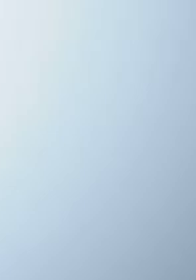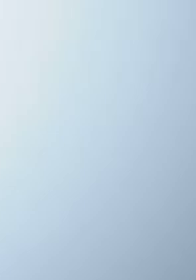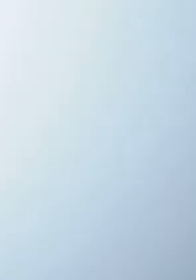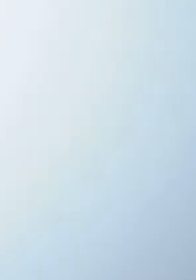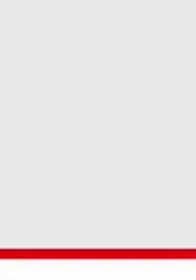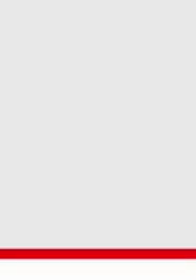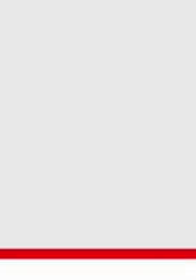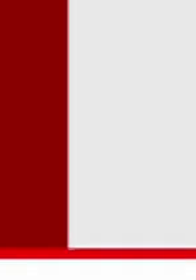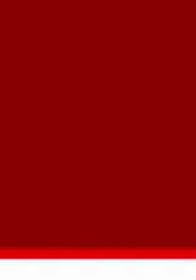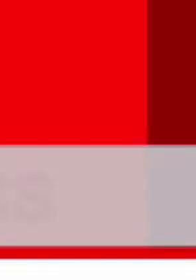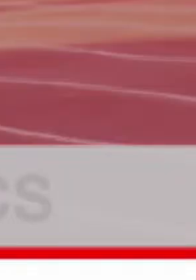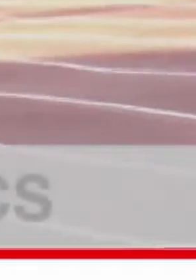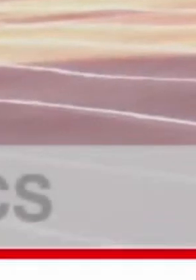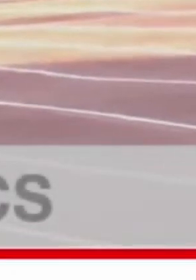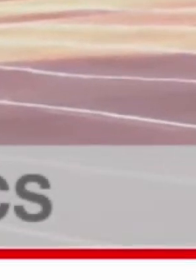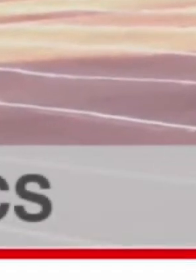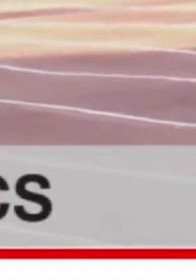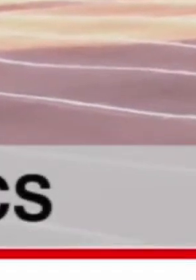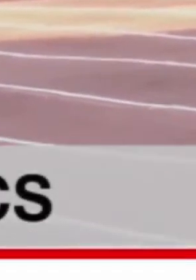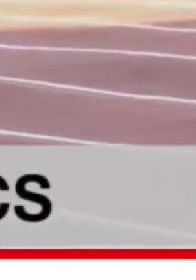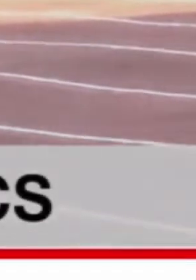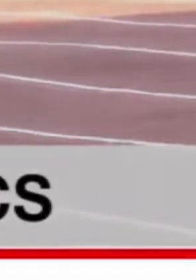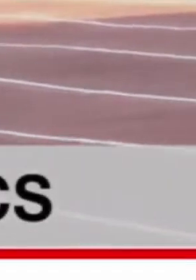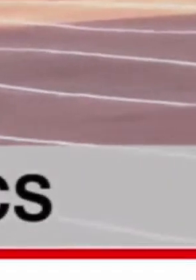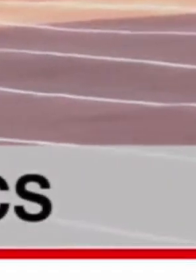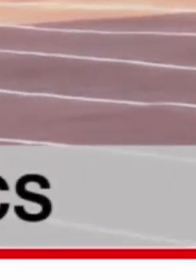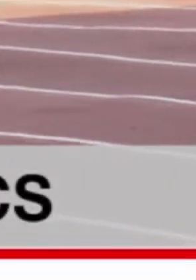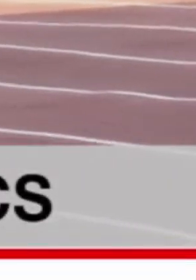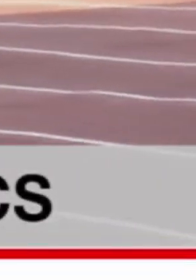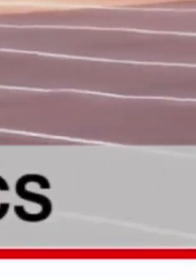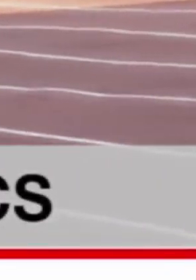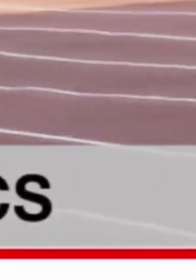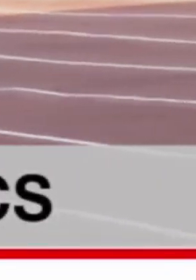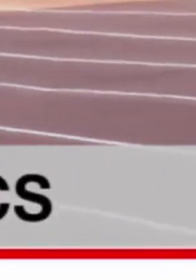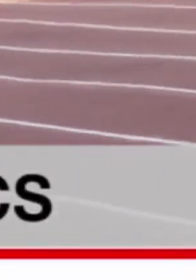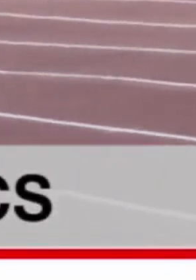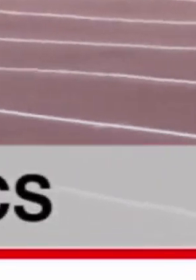Ferdinand Omanya